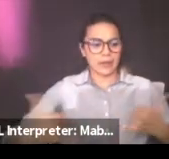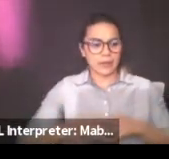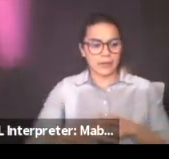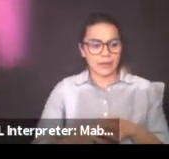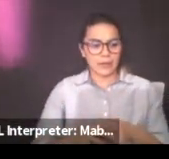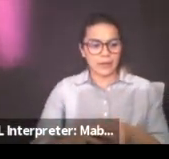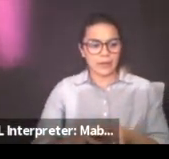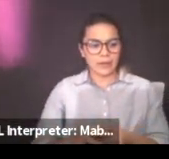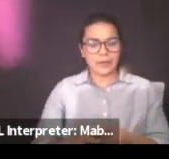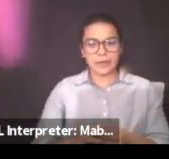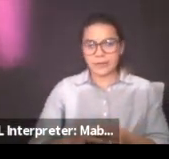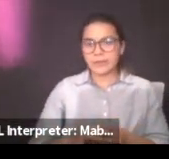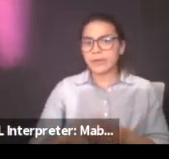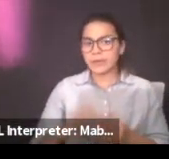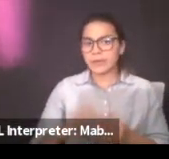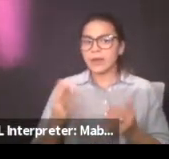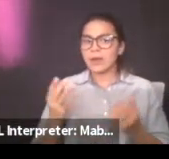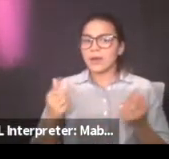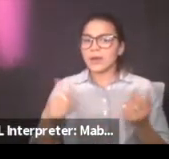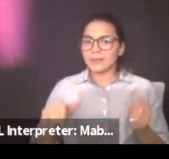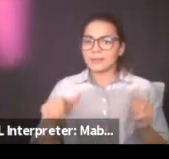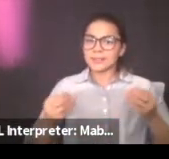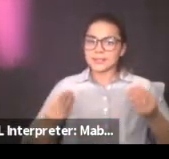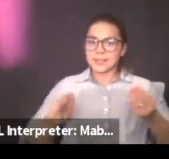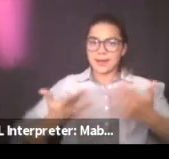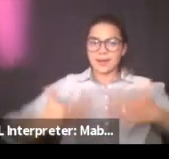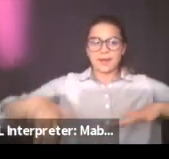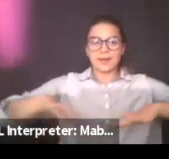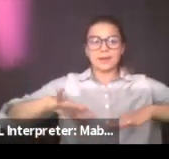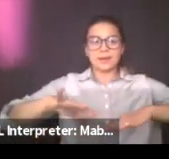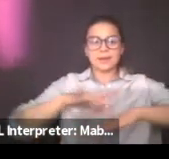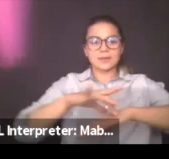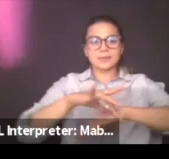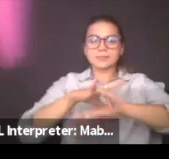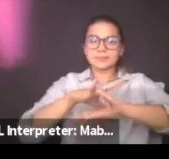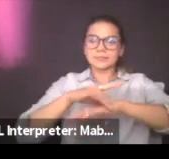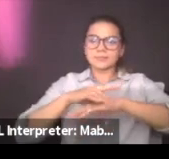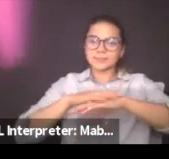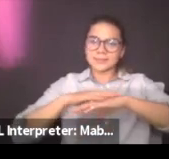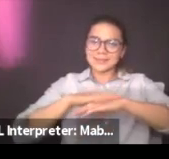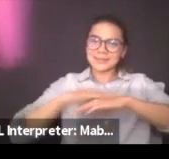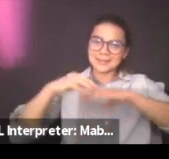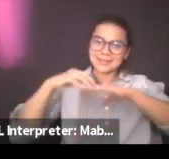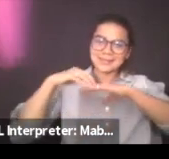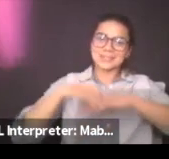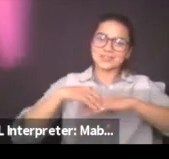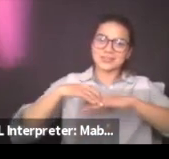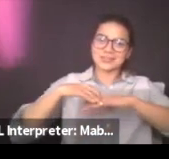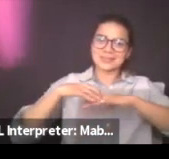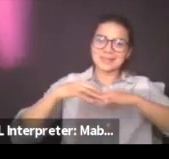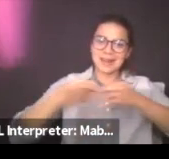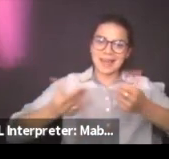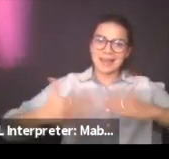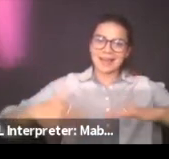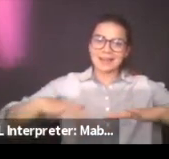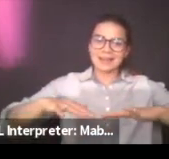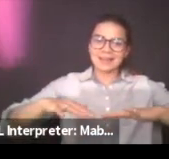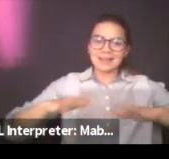of the occupied Indigenous land where you are, see this link. And this is a wonderful link that can tell you about the land you're